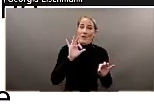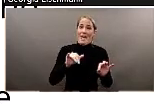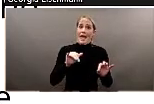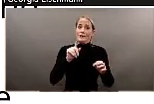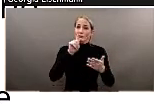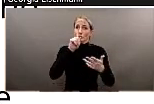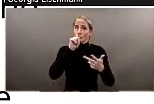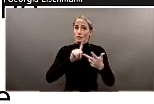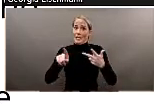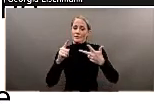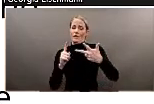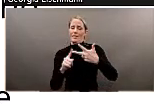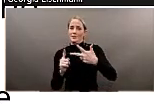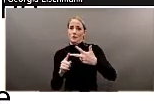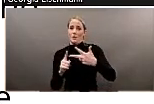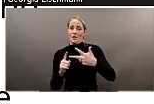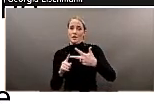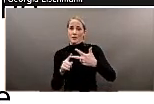know. Now, that's only one